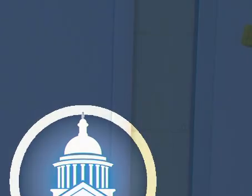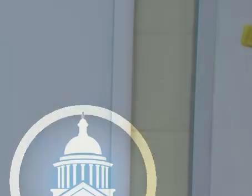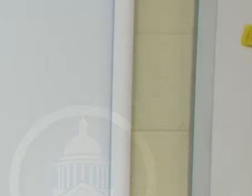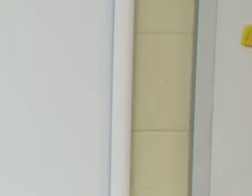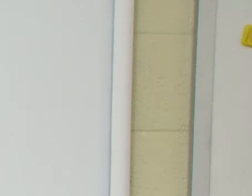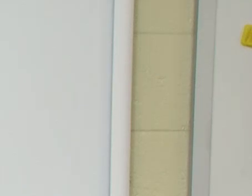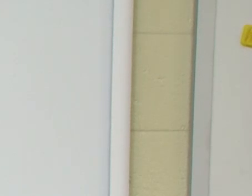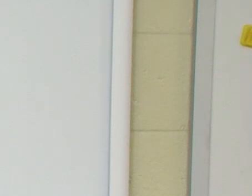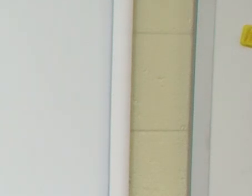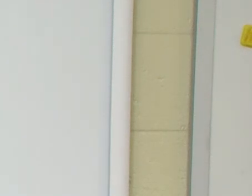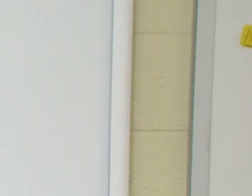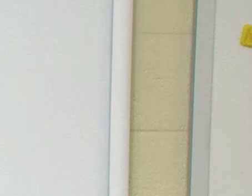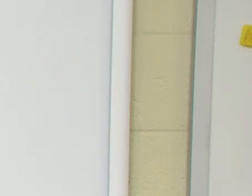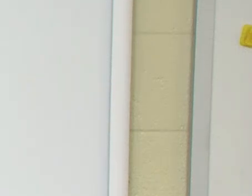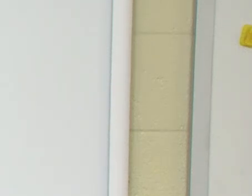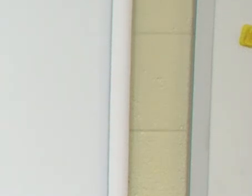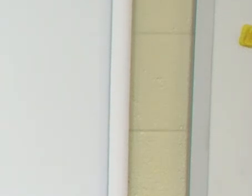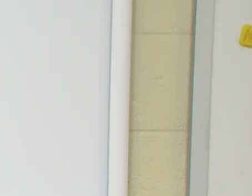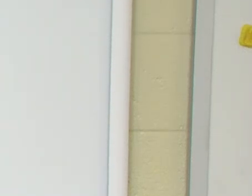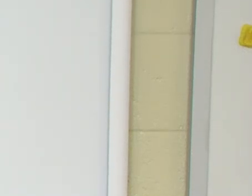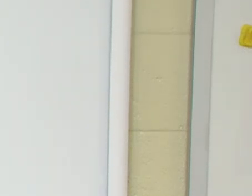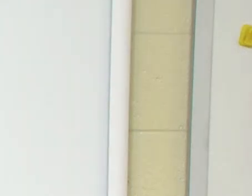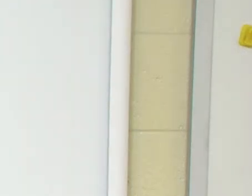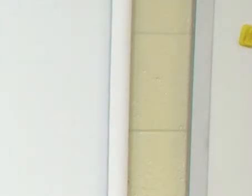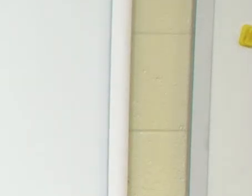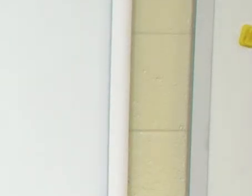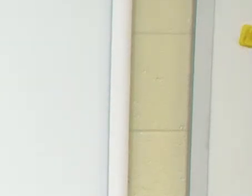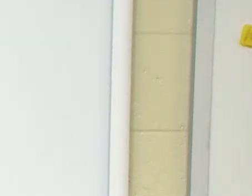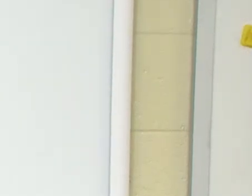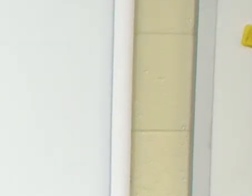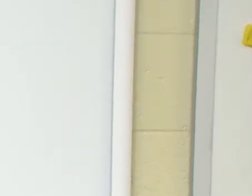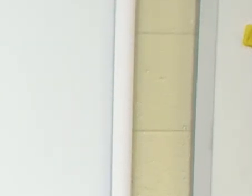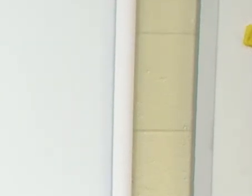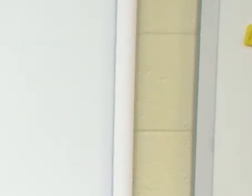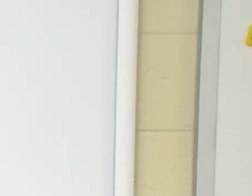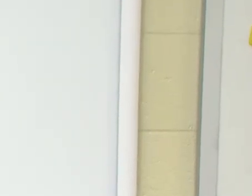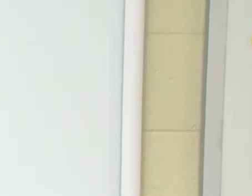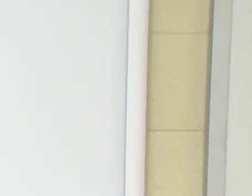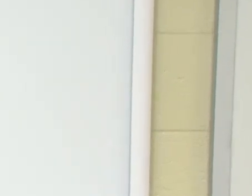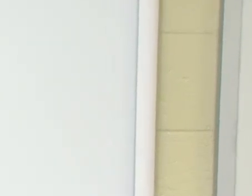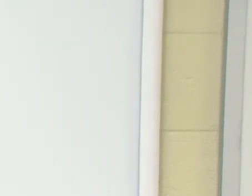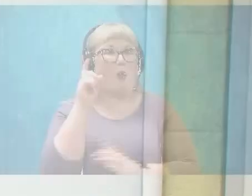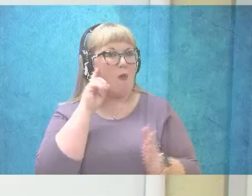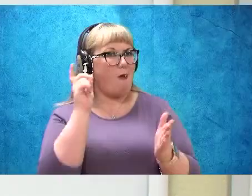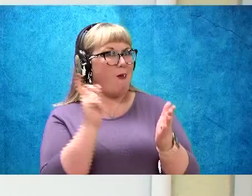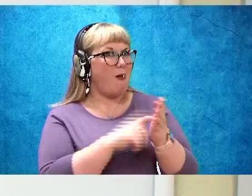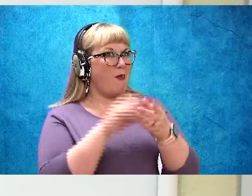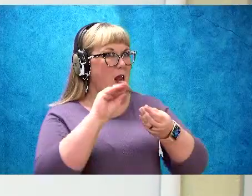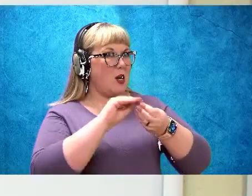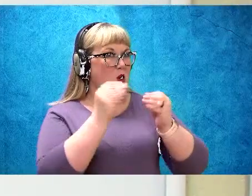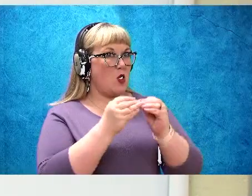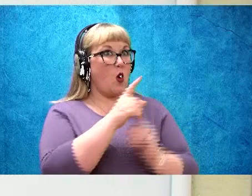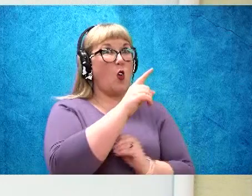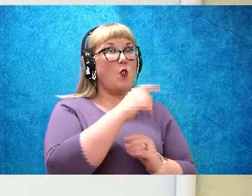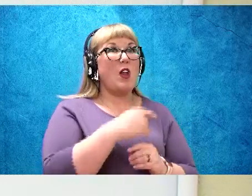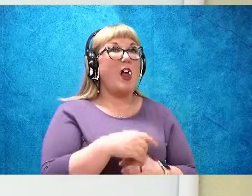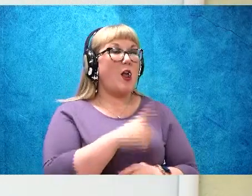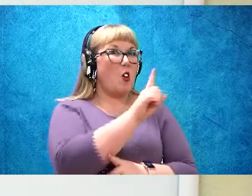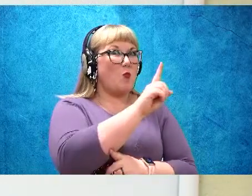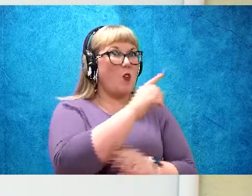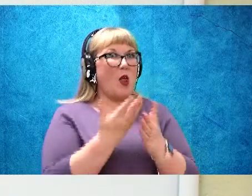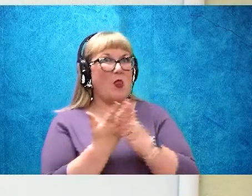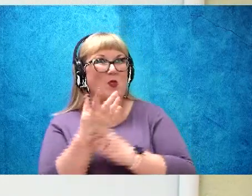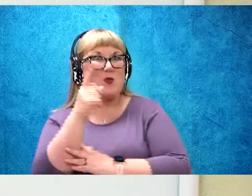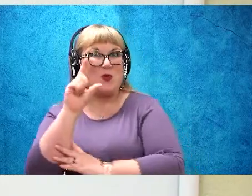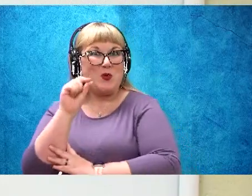today. Today we are going to be learning about counting to 20 and recognizing our numbers 1 through 20. So